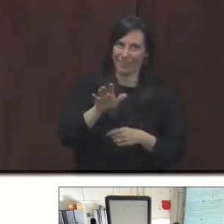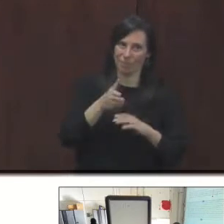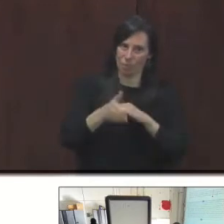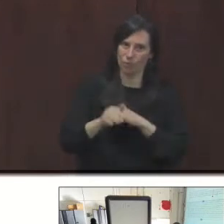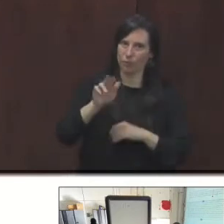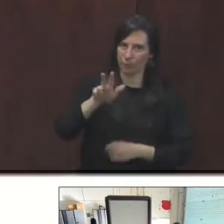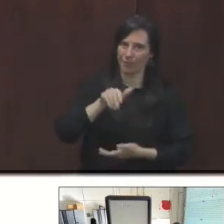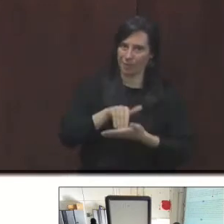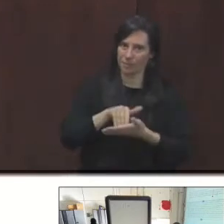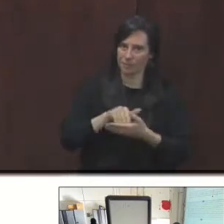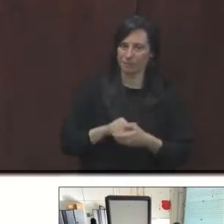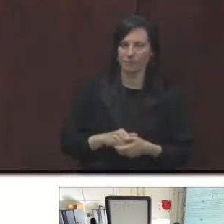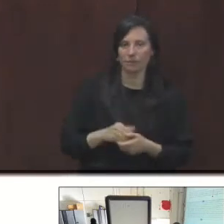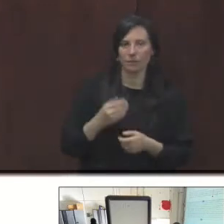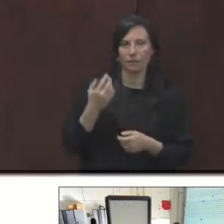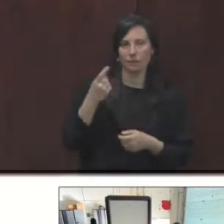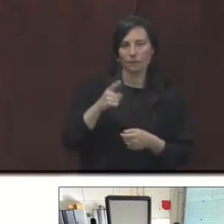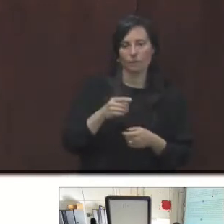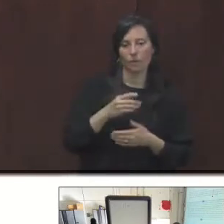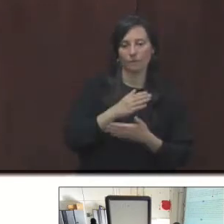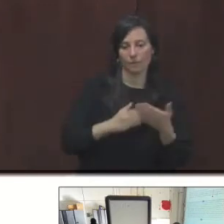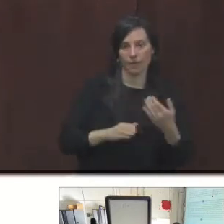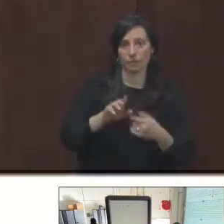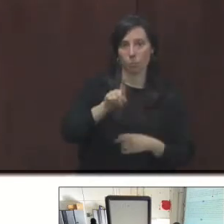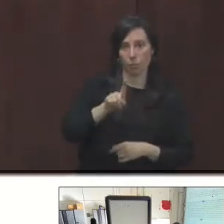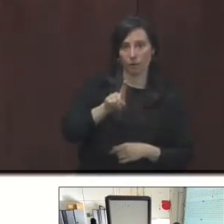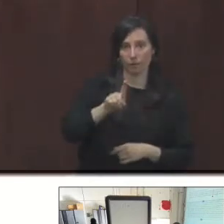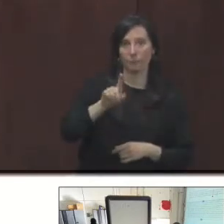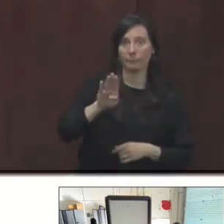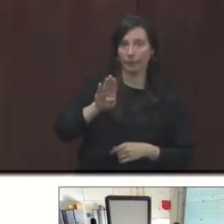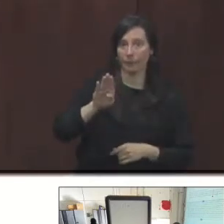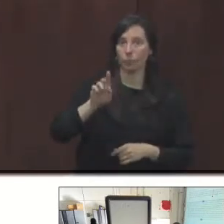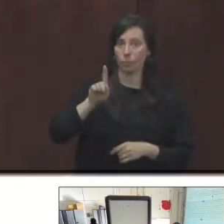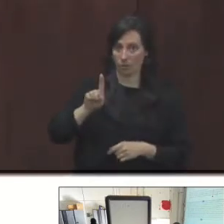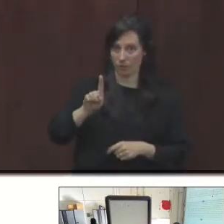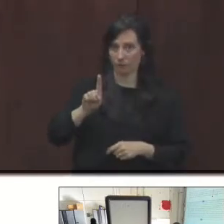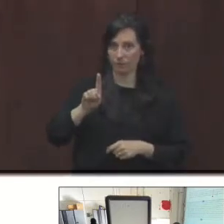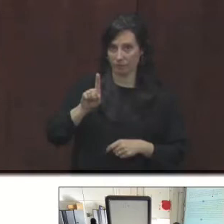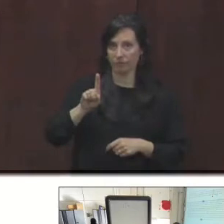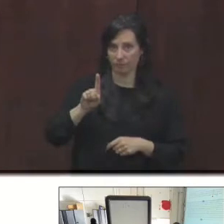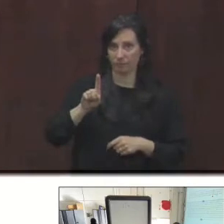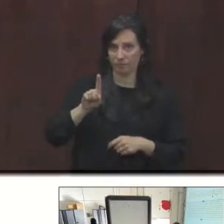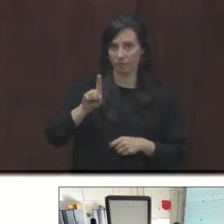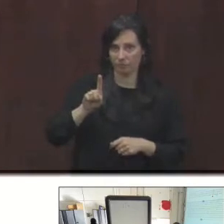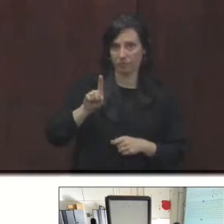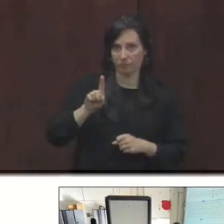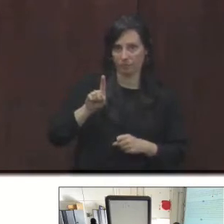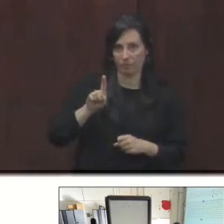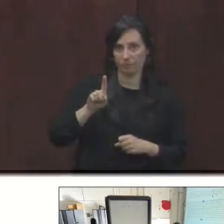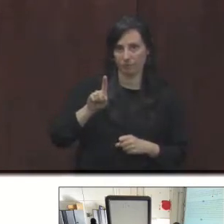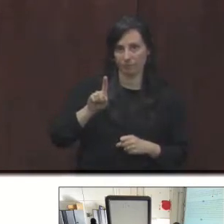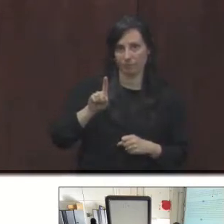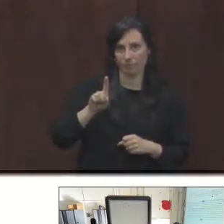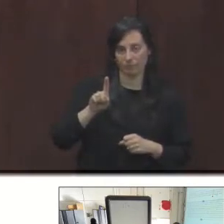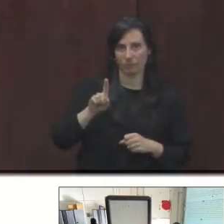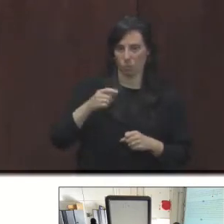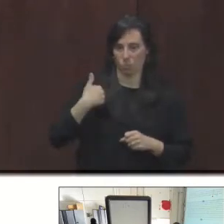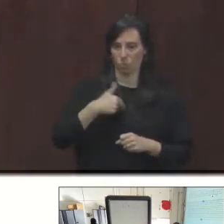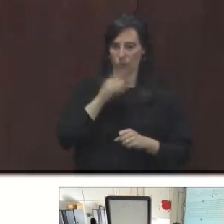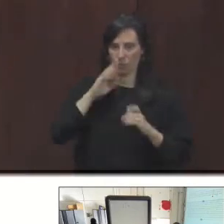For phase 1B1, which we're going into, the state is allowing us to go into the 6th, but we will be going into on the